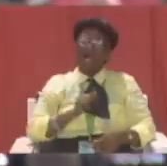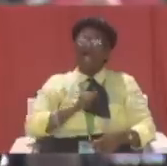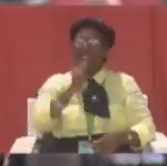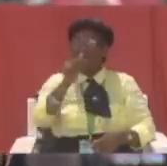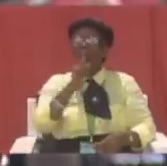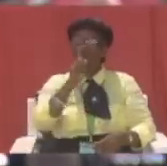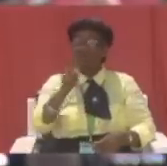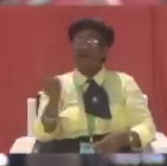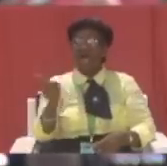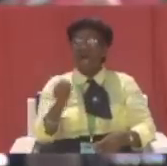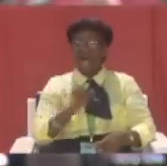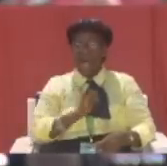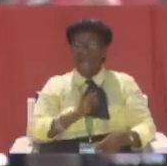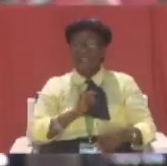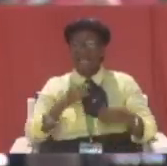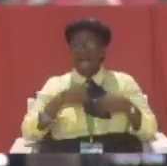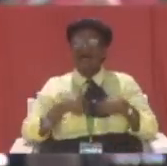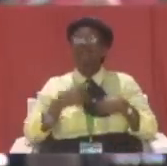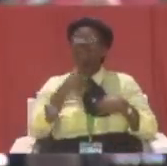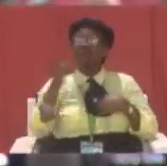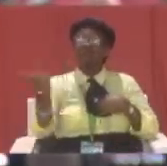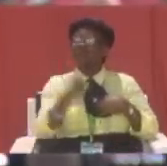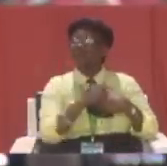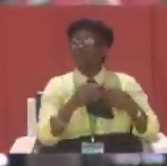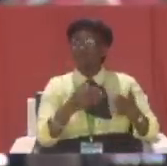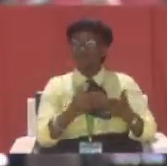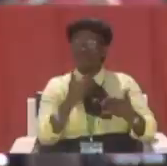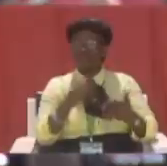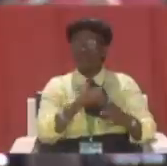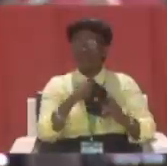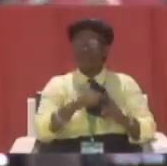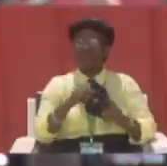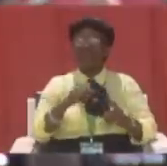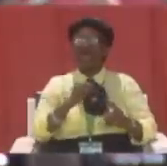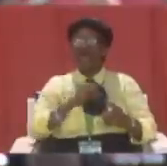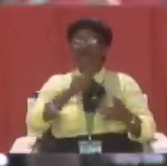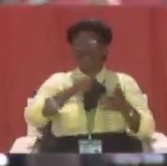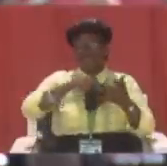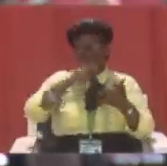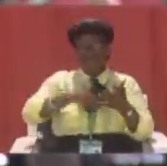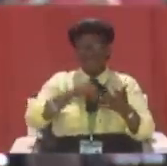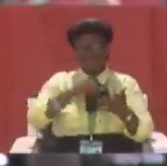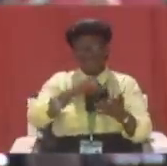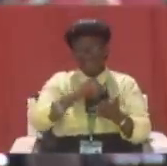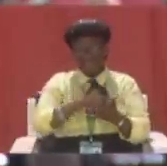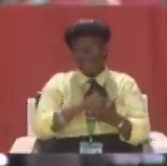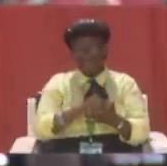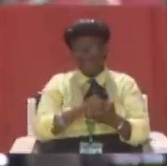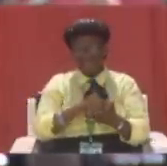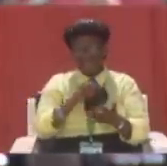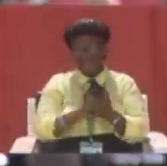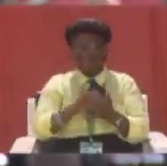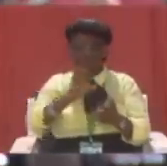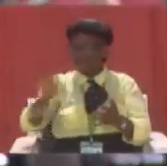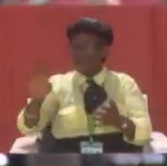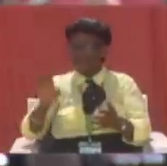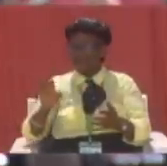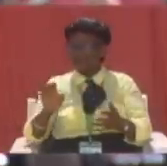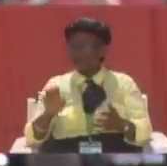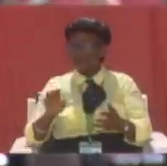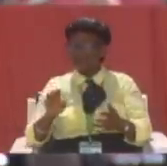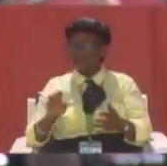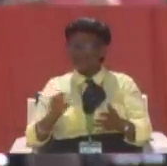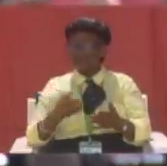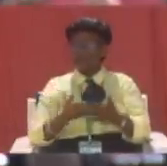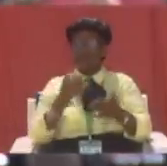when I got to that passage in the Bible, I had to say to God, Daddy,